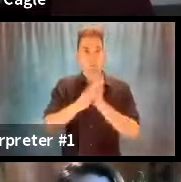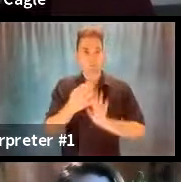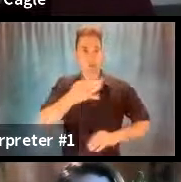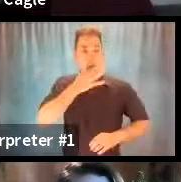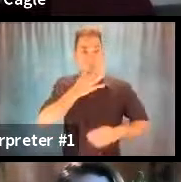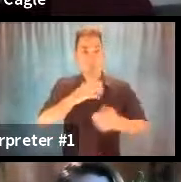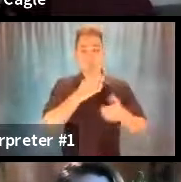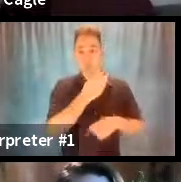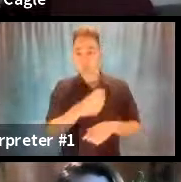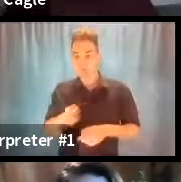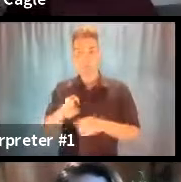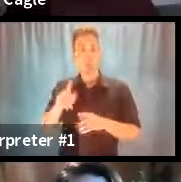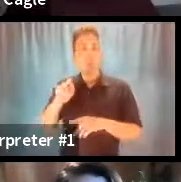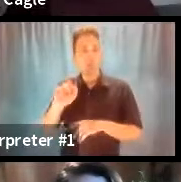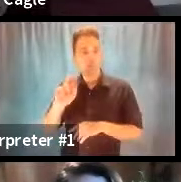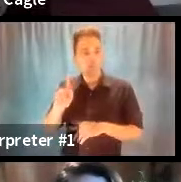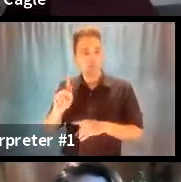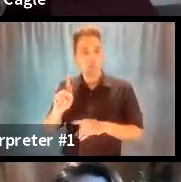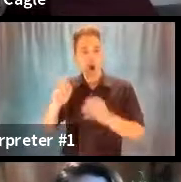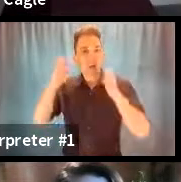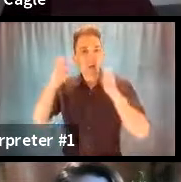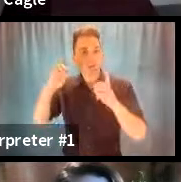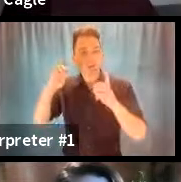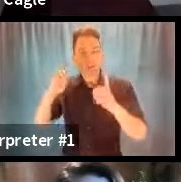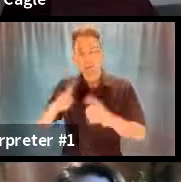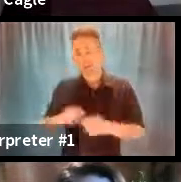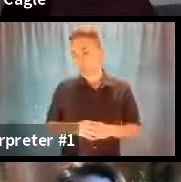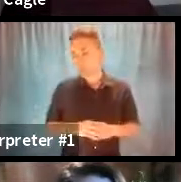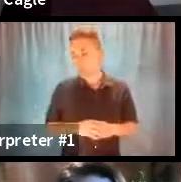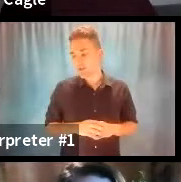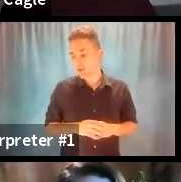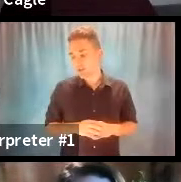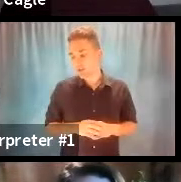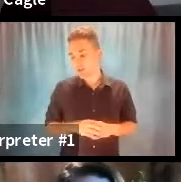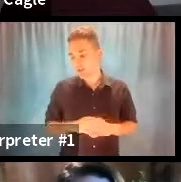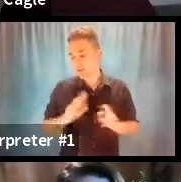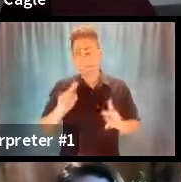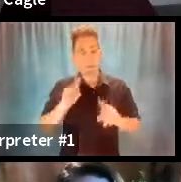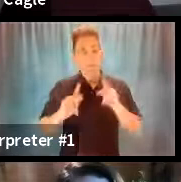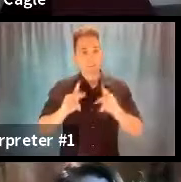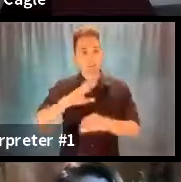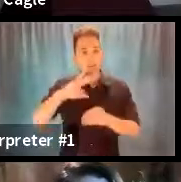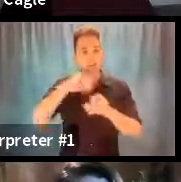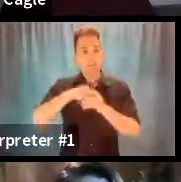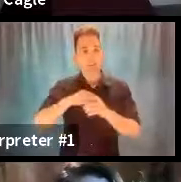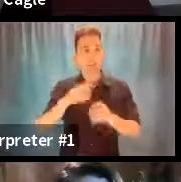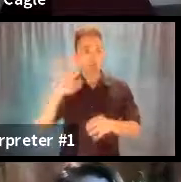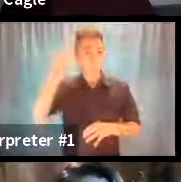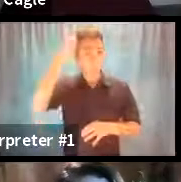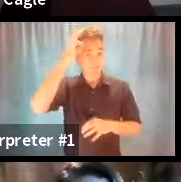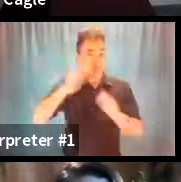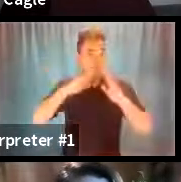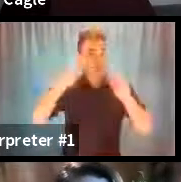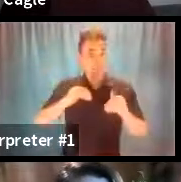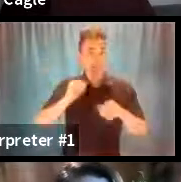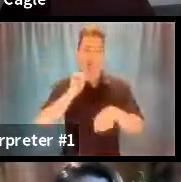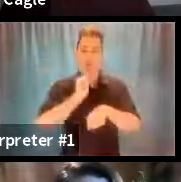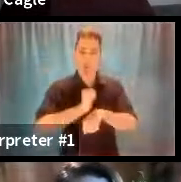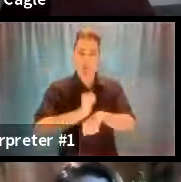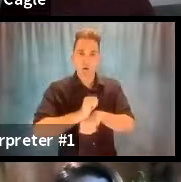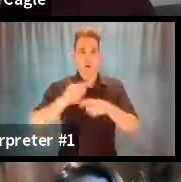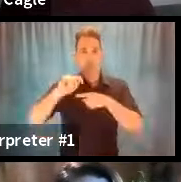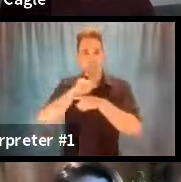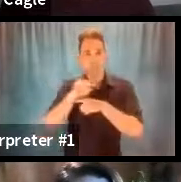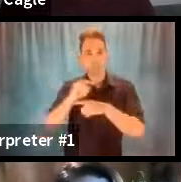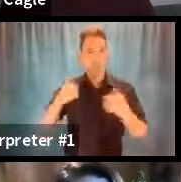park educators, people in the federal systems to work and train our young people.